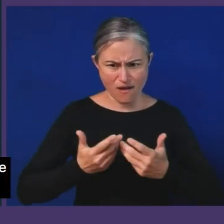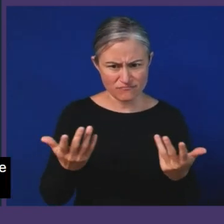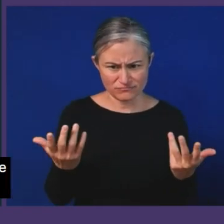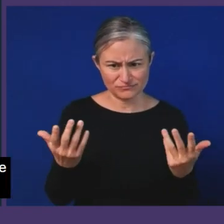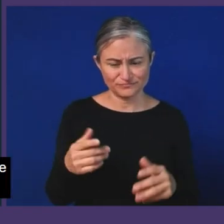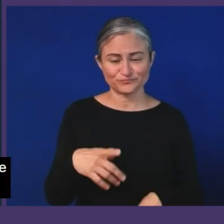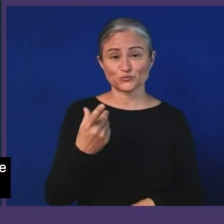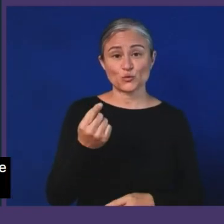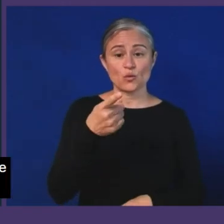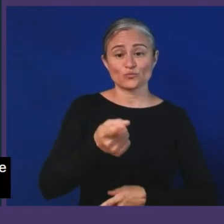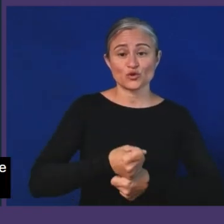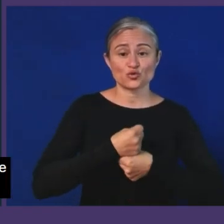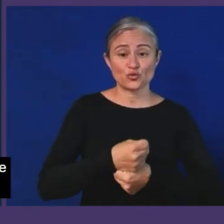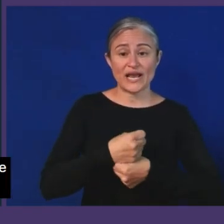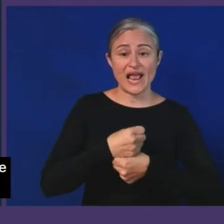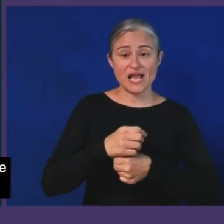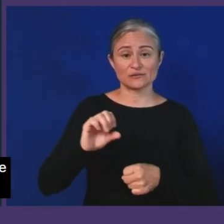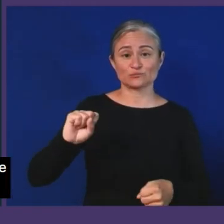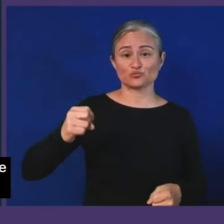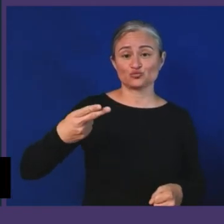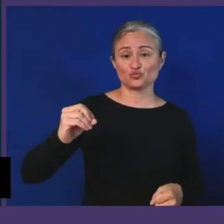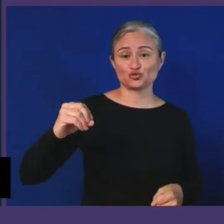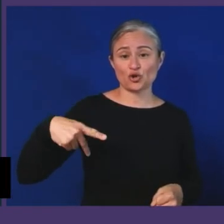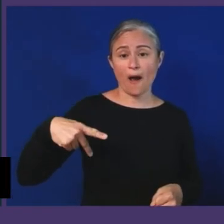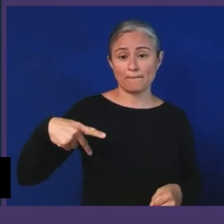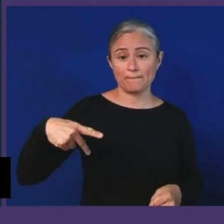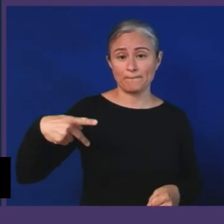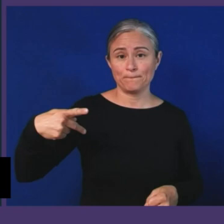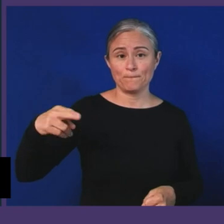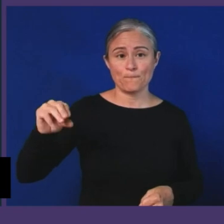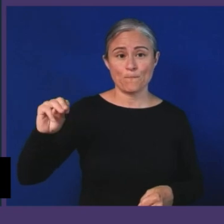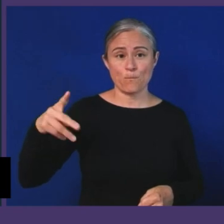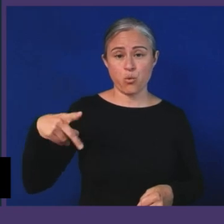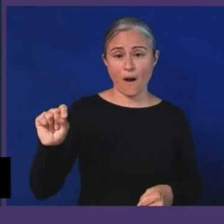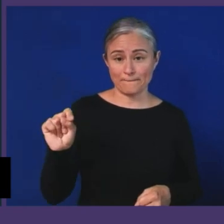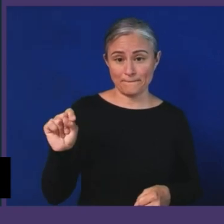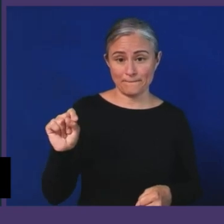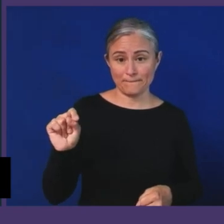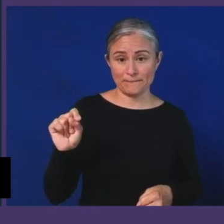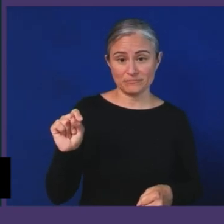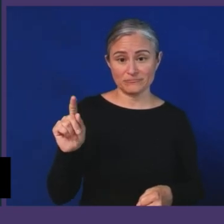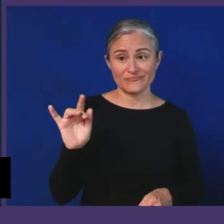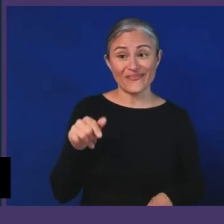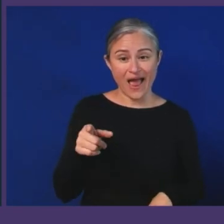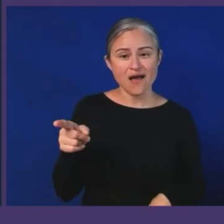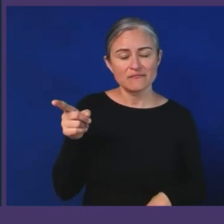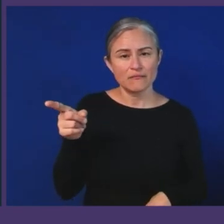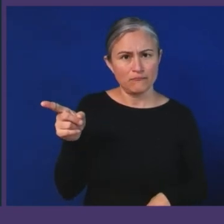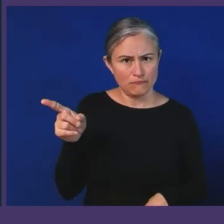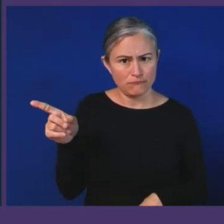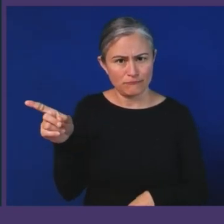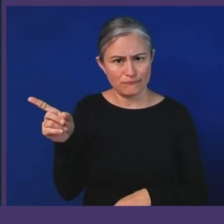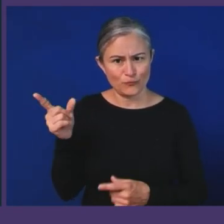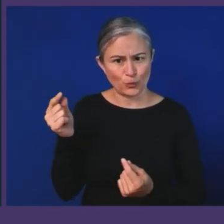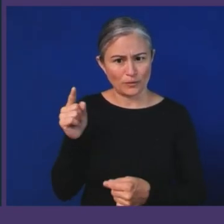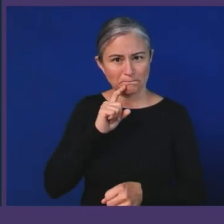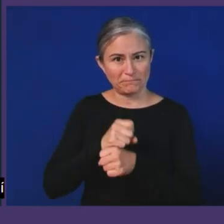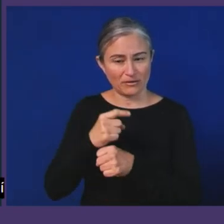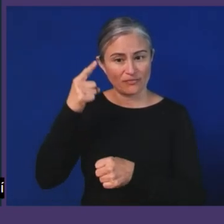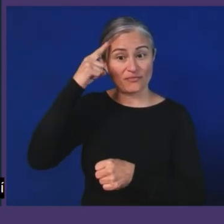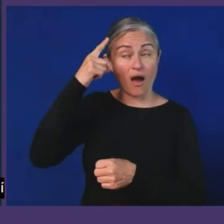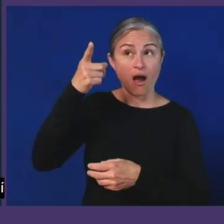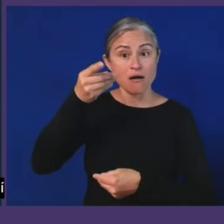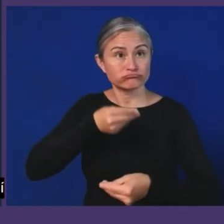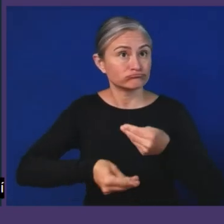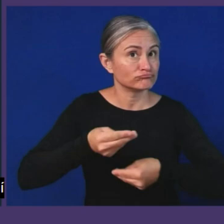kind of a document between a human and assistant, and they're exchanging sort of information. And then at the bottom, you sort of put your query at the